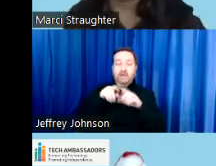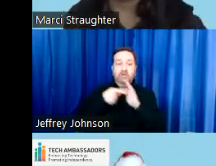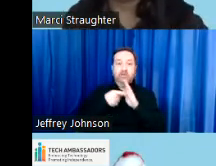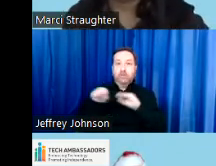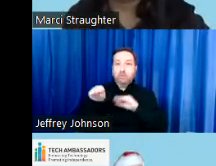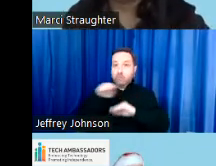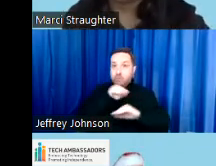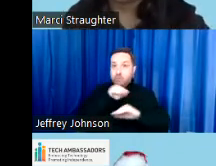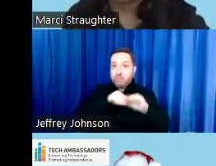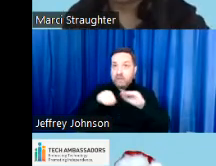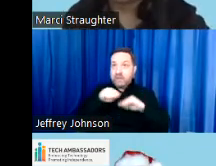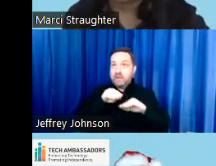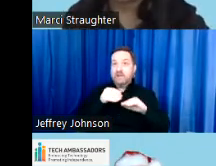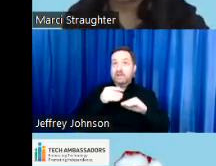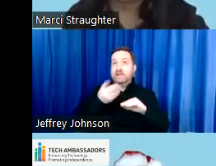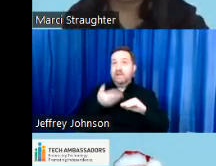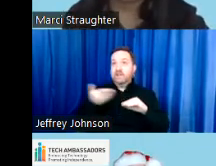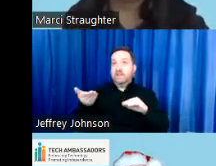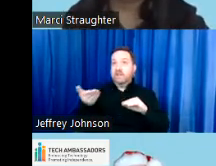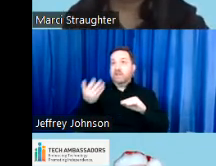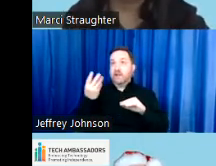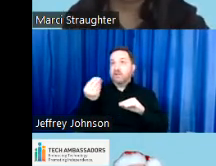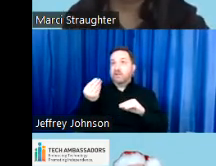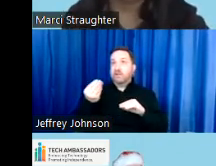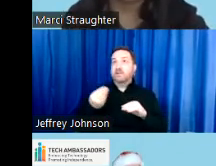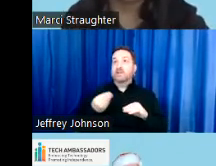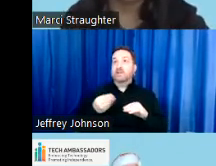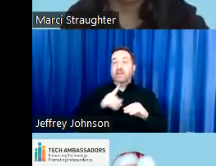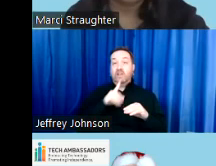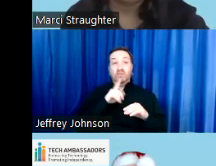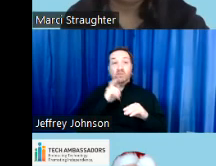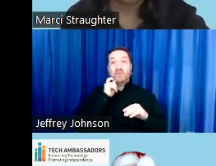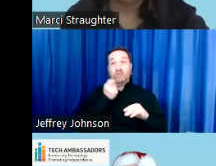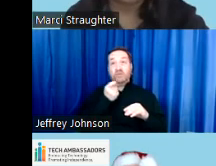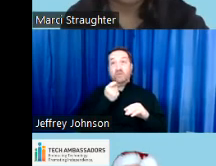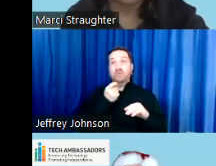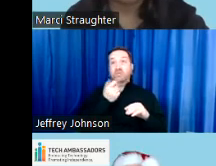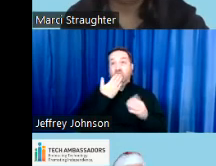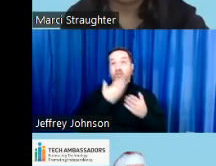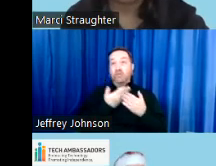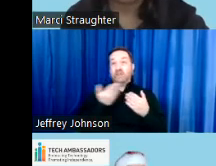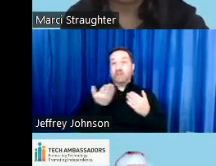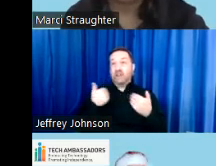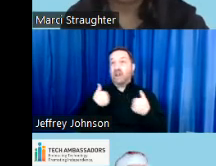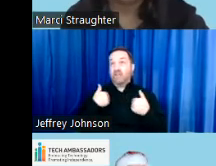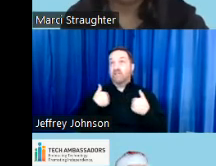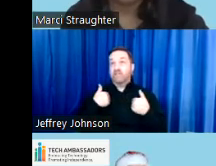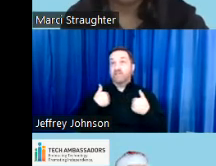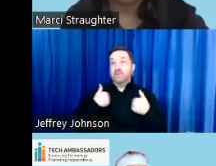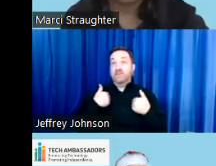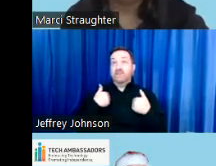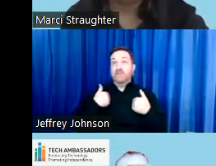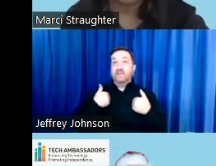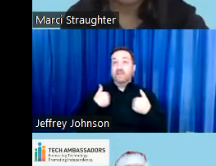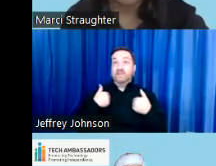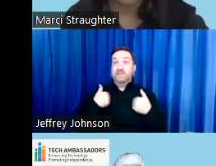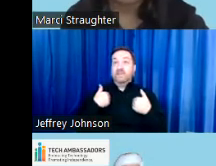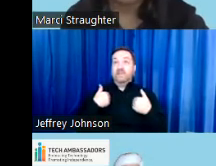that too. It's really, really cool and a good product to have, especially